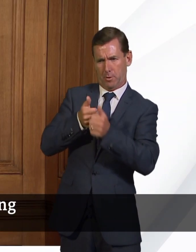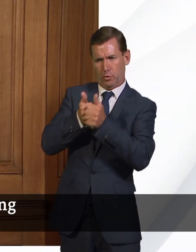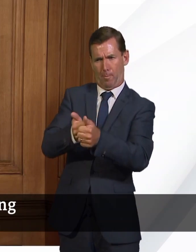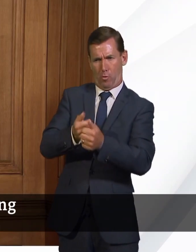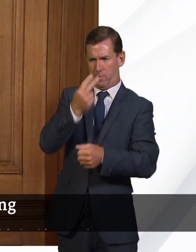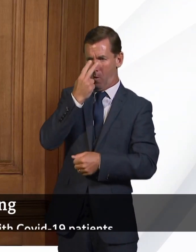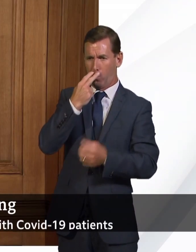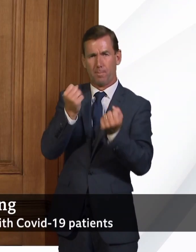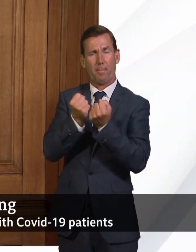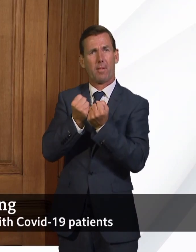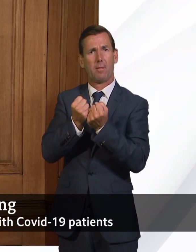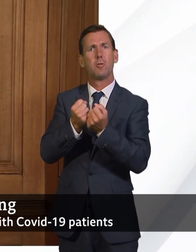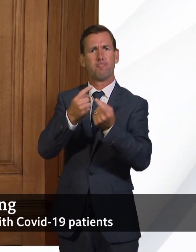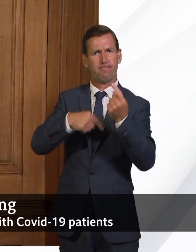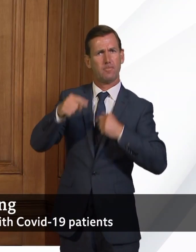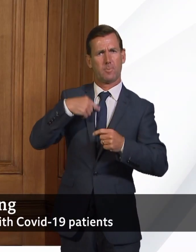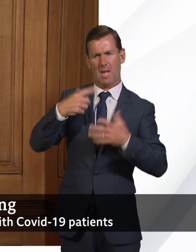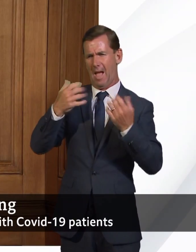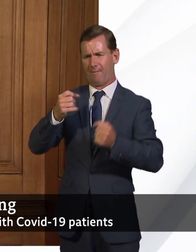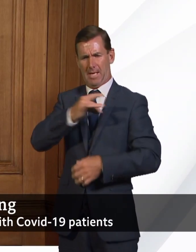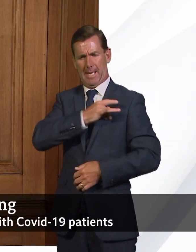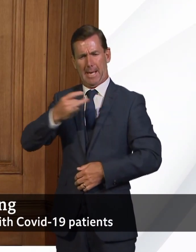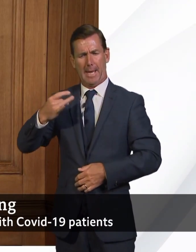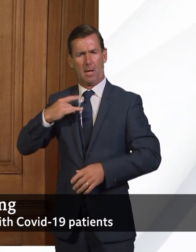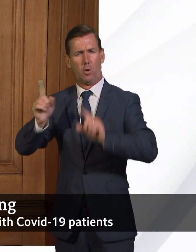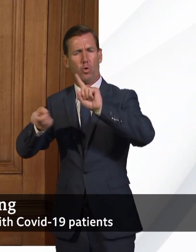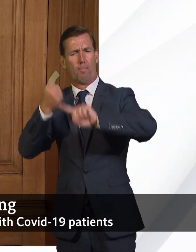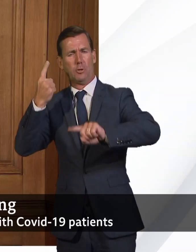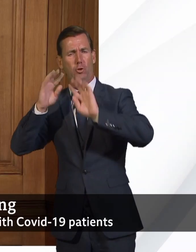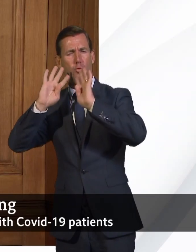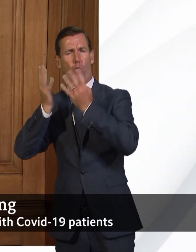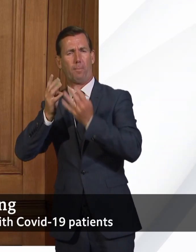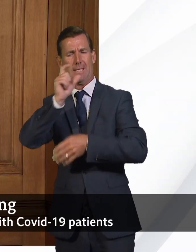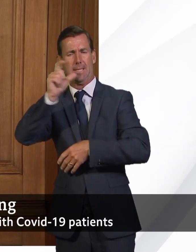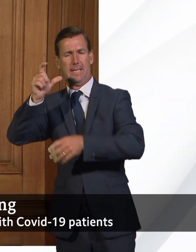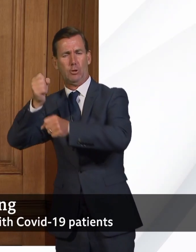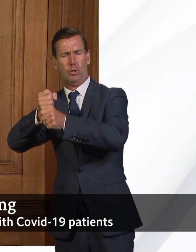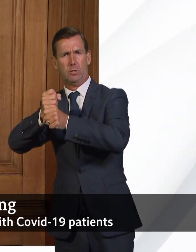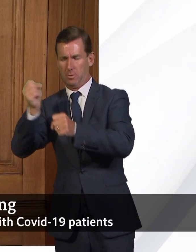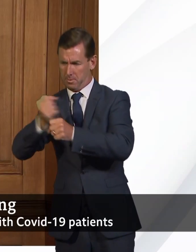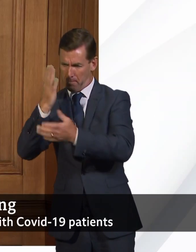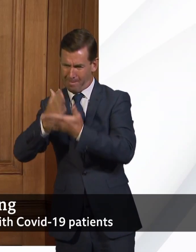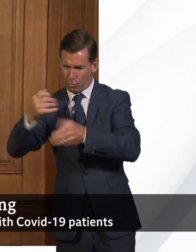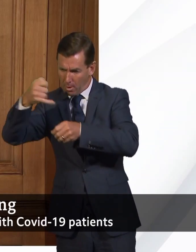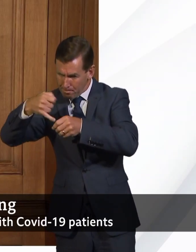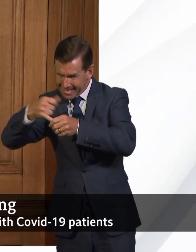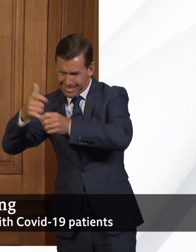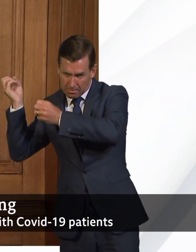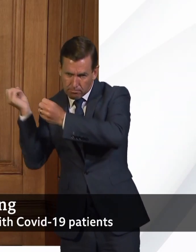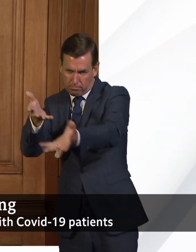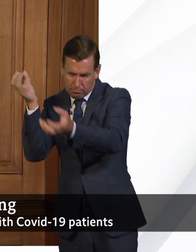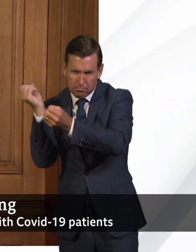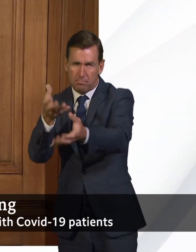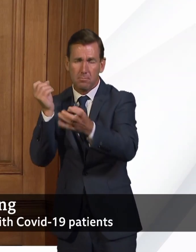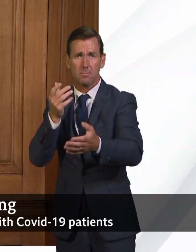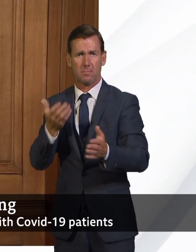is working with our clinical commissioning groups to make sure that medications provision is really optimised into care homes. And we have a